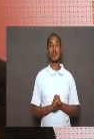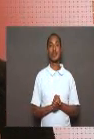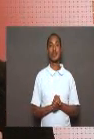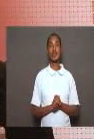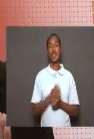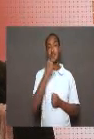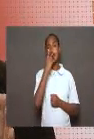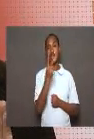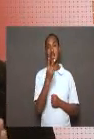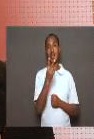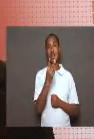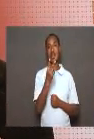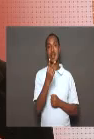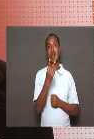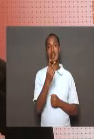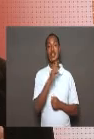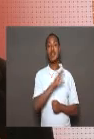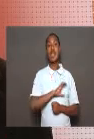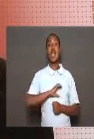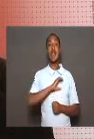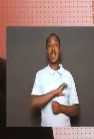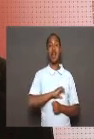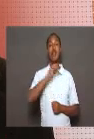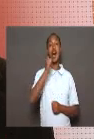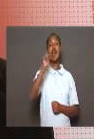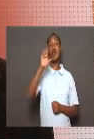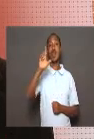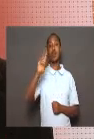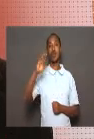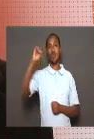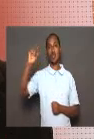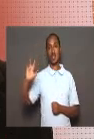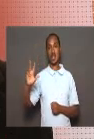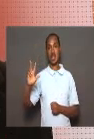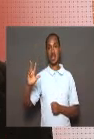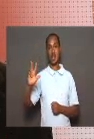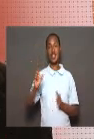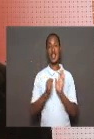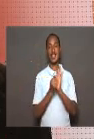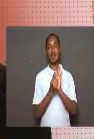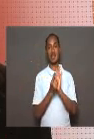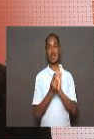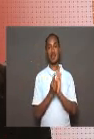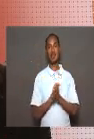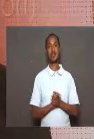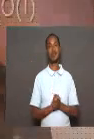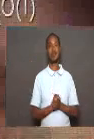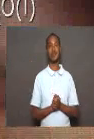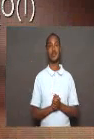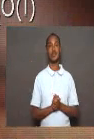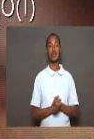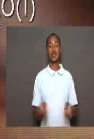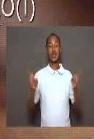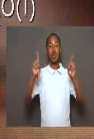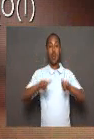Let us look at the behavior of aluminium oxide as an example.